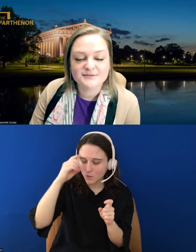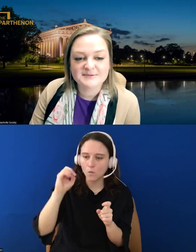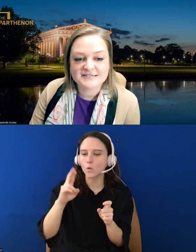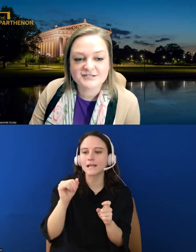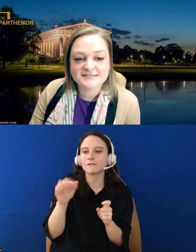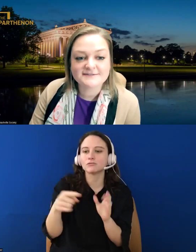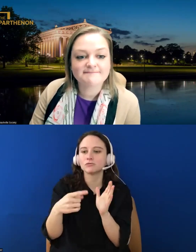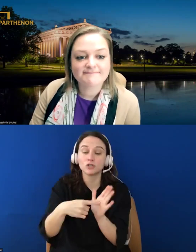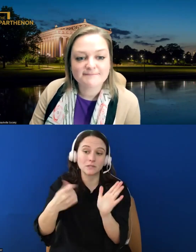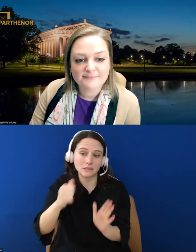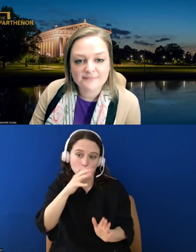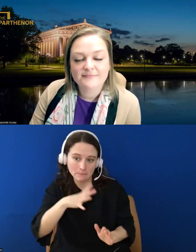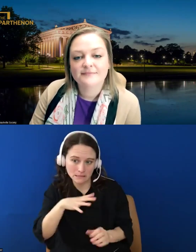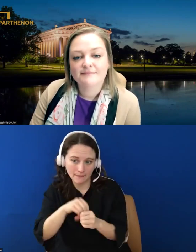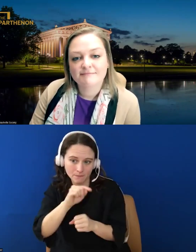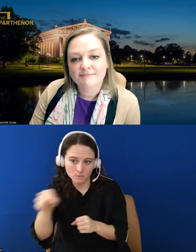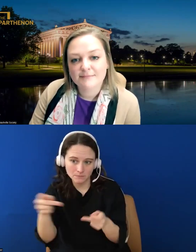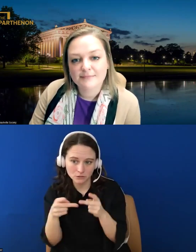in those positions?